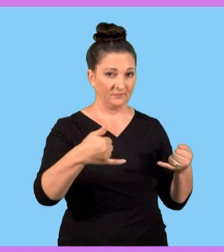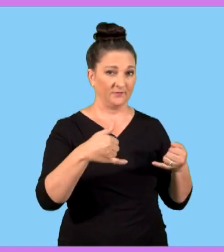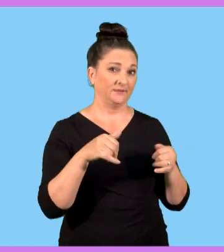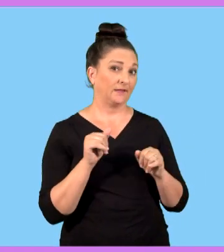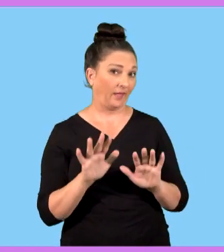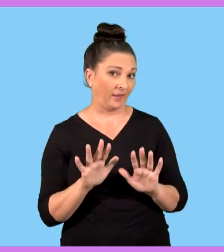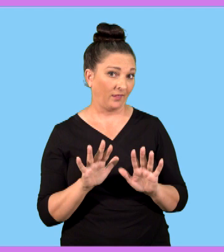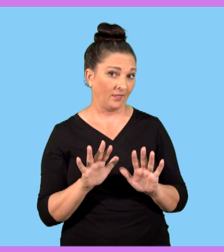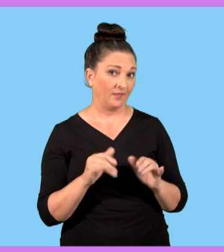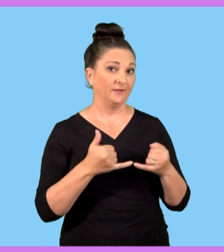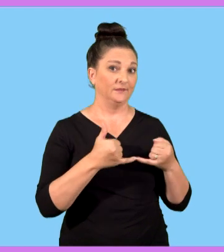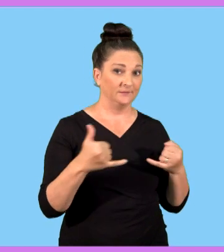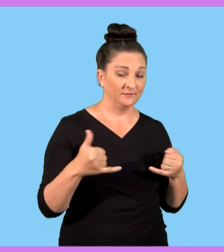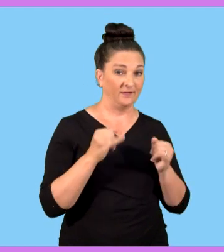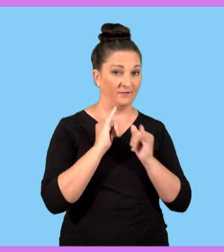10,